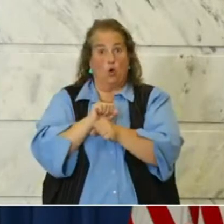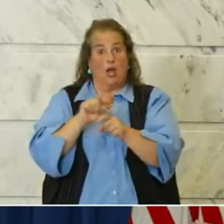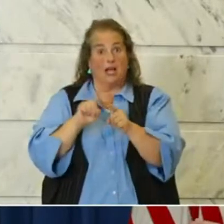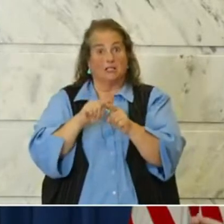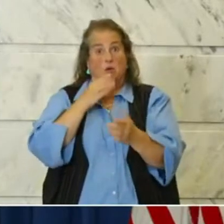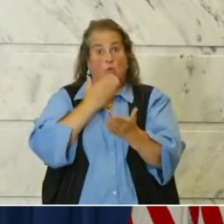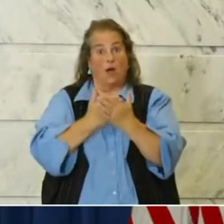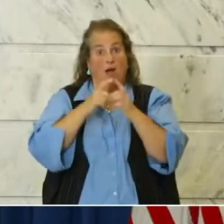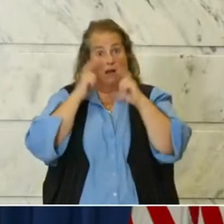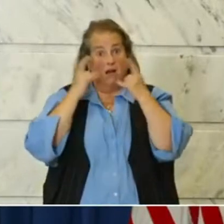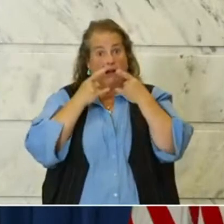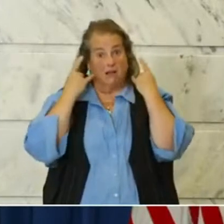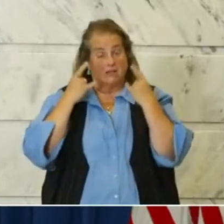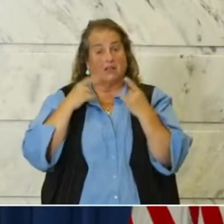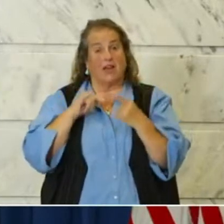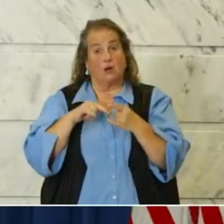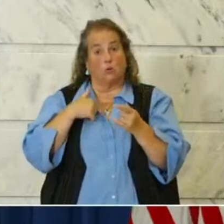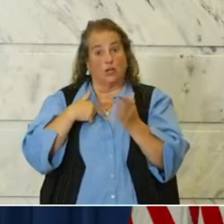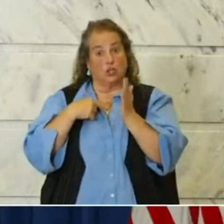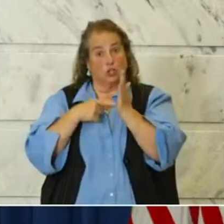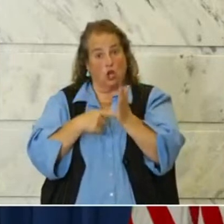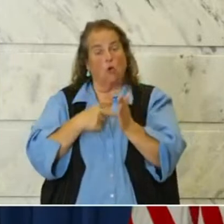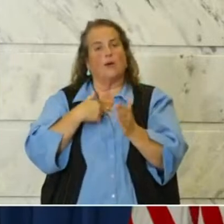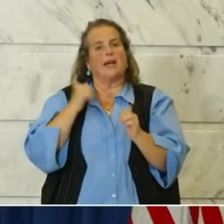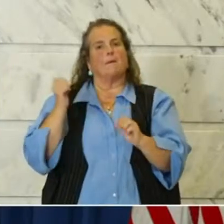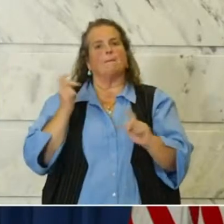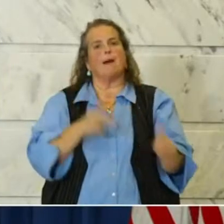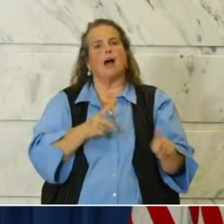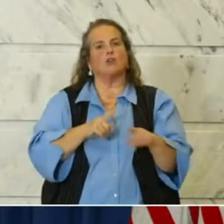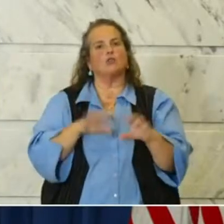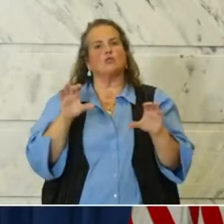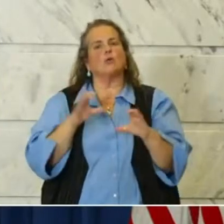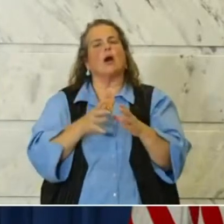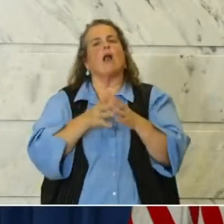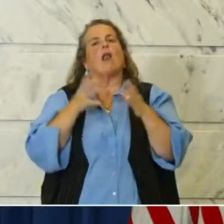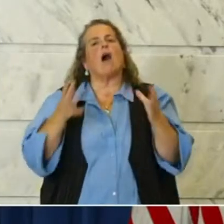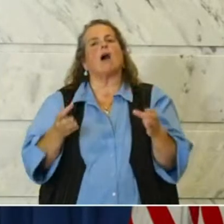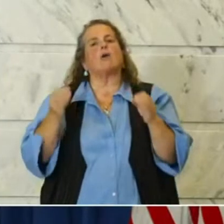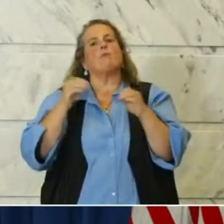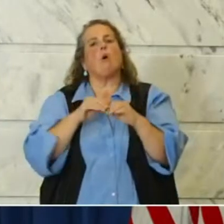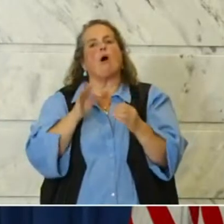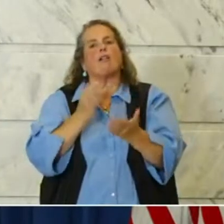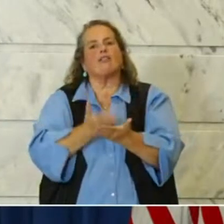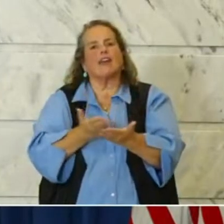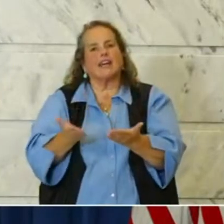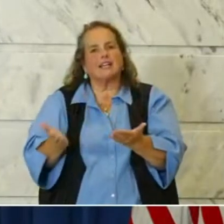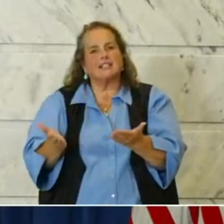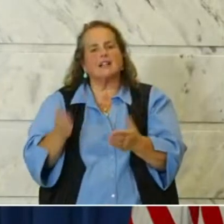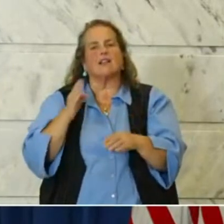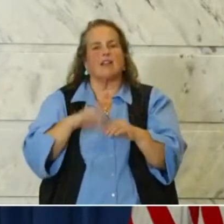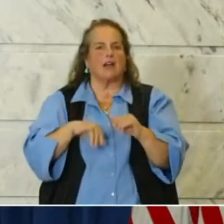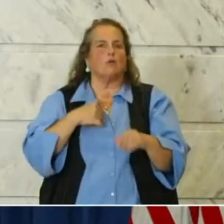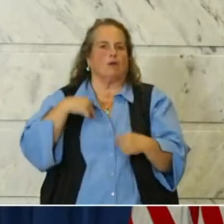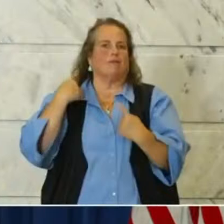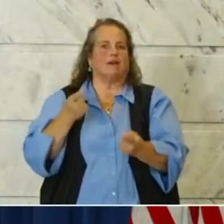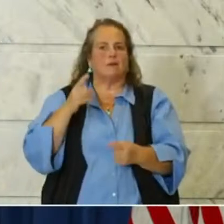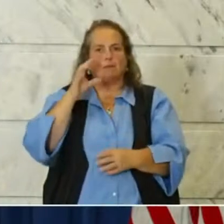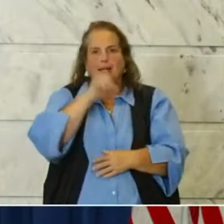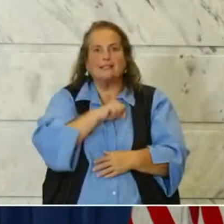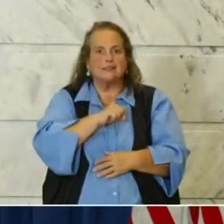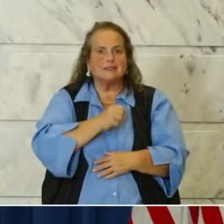we think we're going to show that they work, we're going to be able to get back to doing a whole lot of things that we have missed.